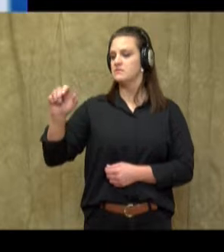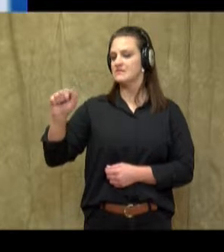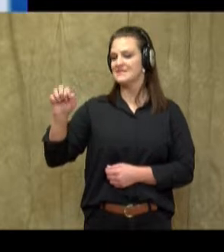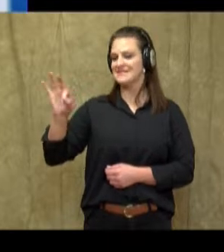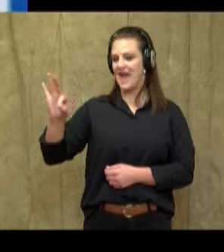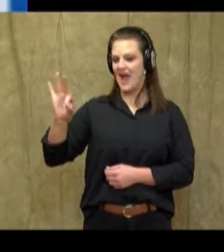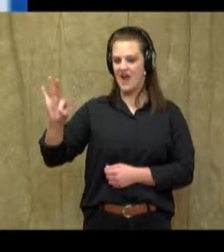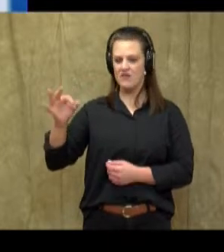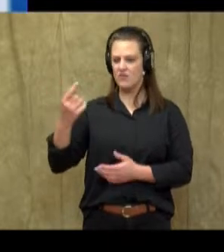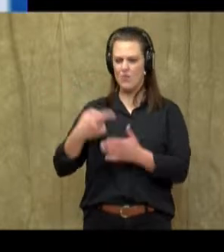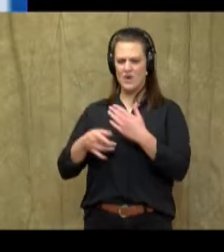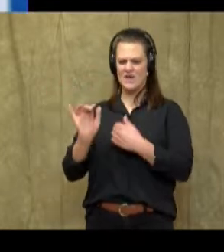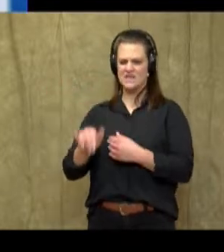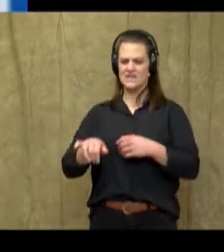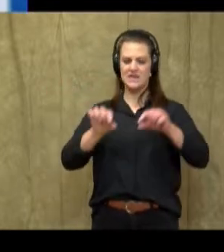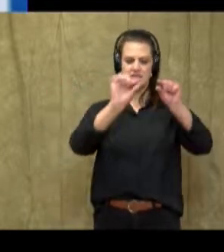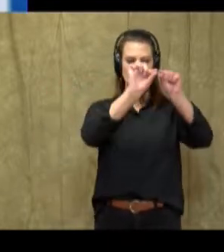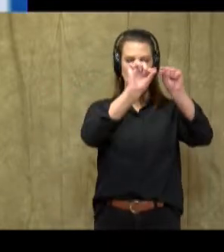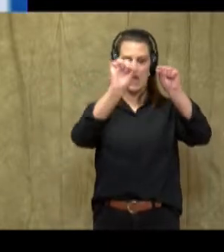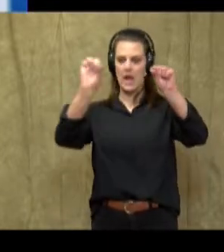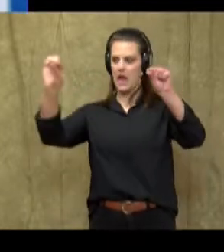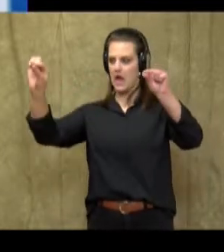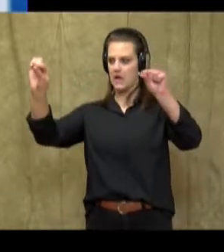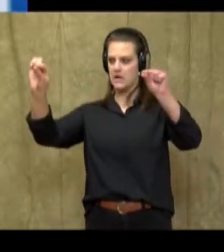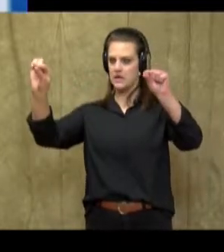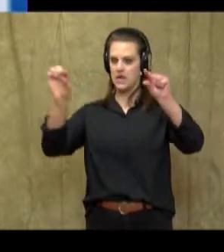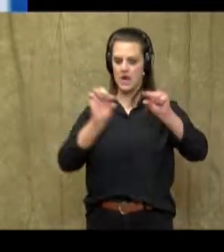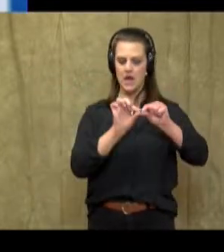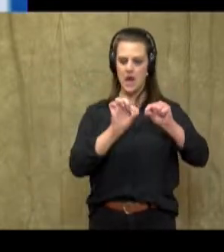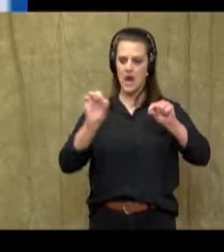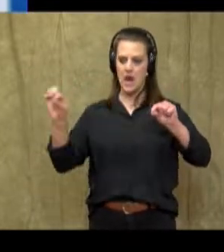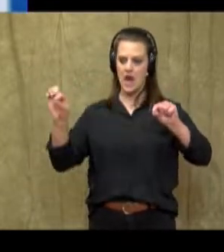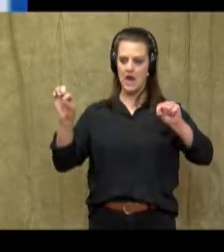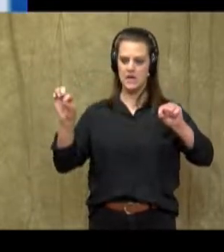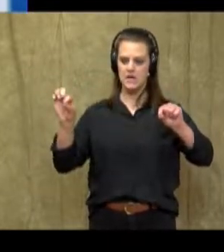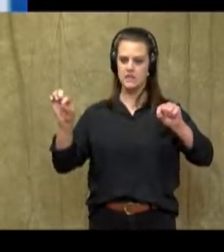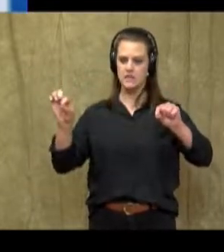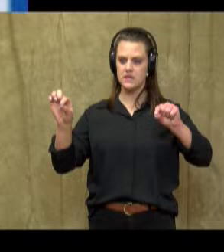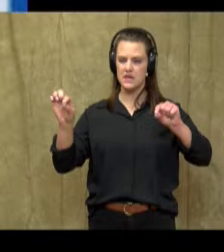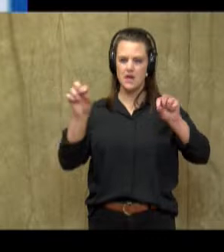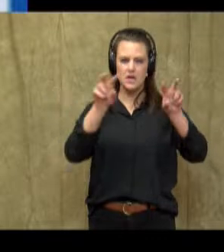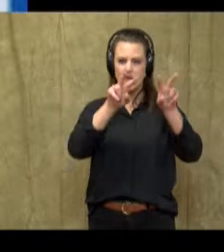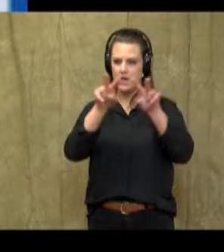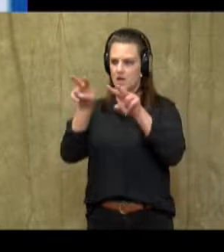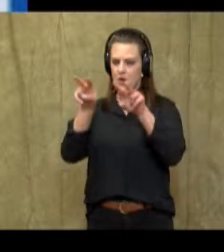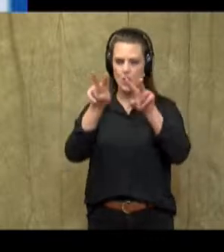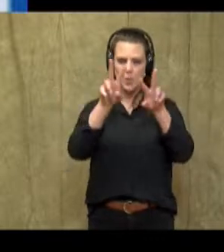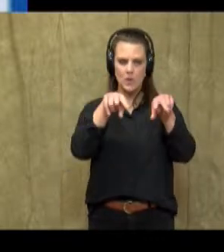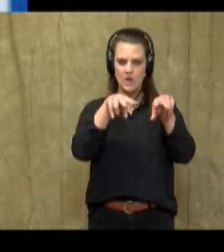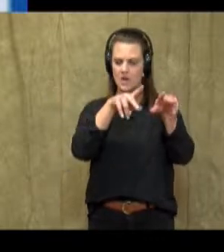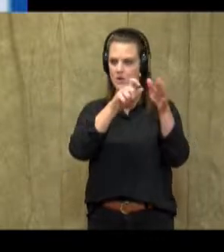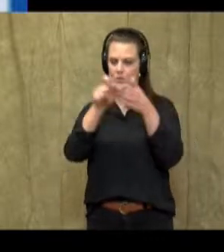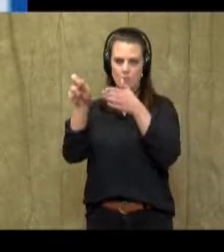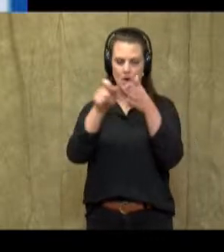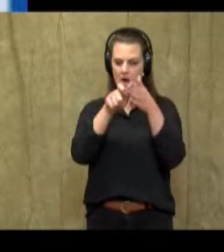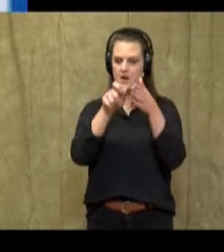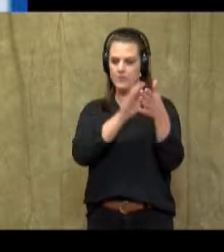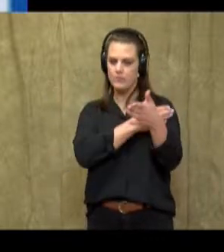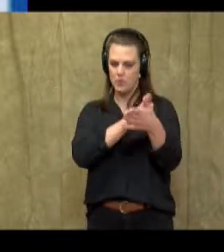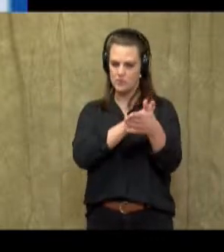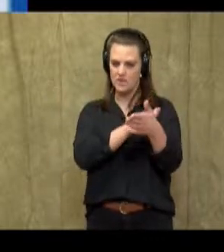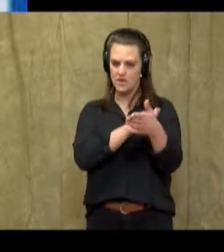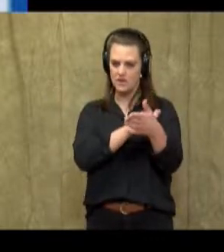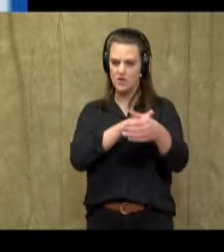the group of lines and spaces where musicians will read and write music. The full